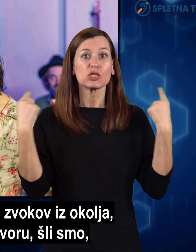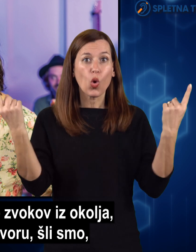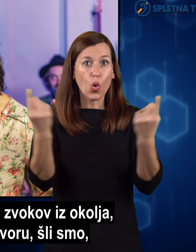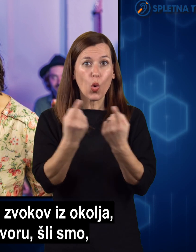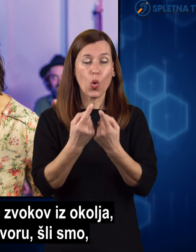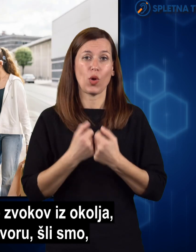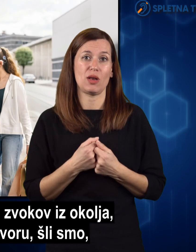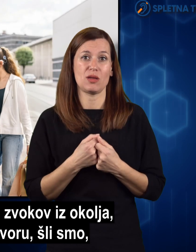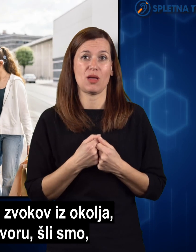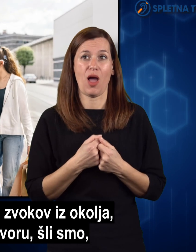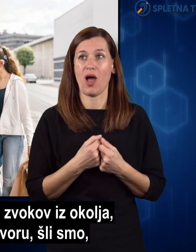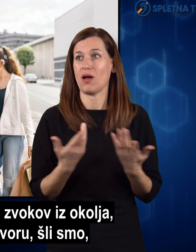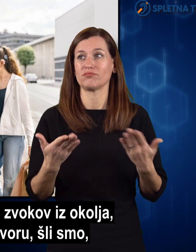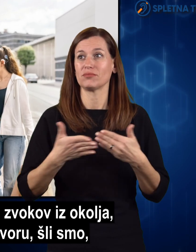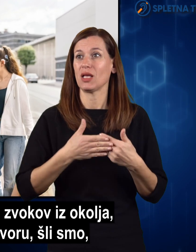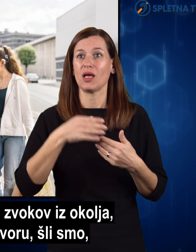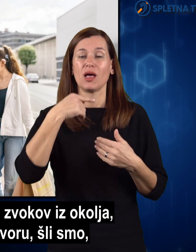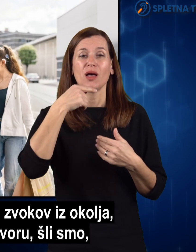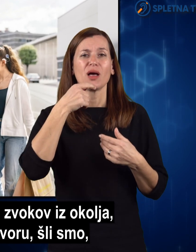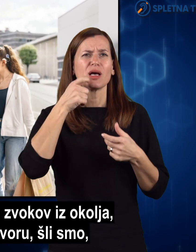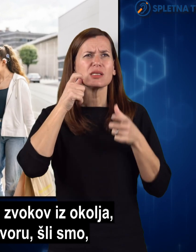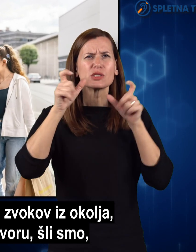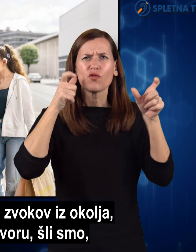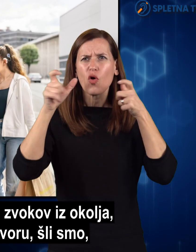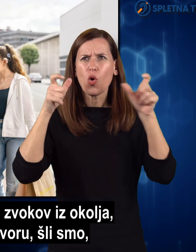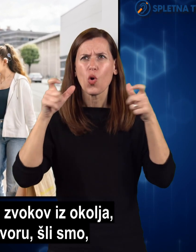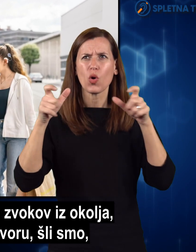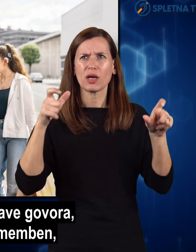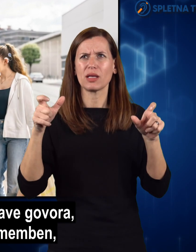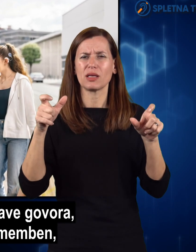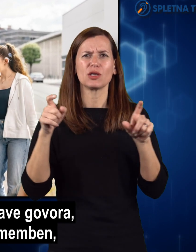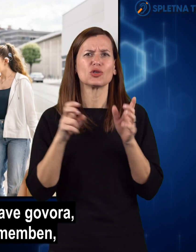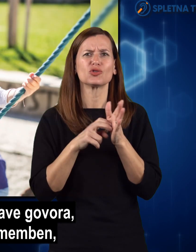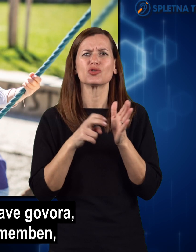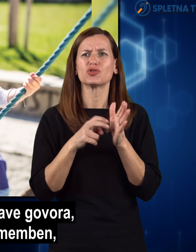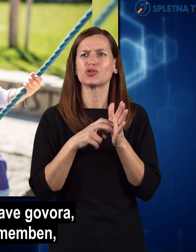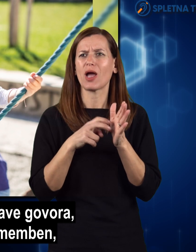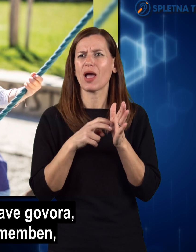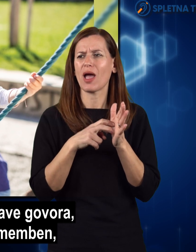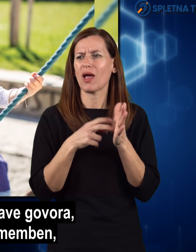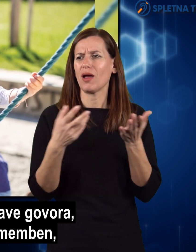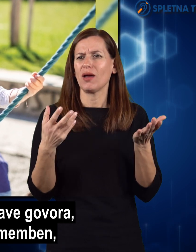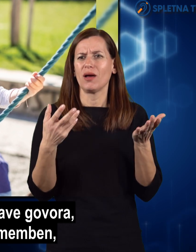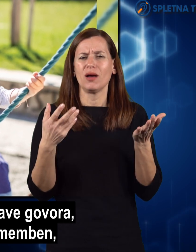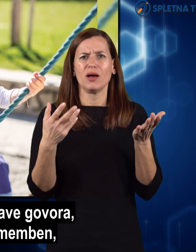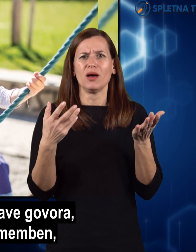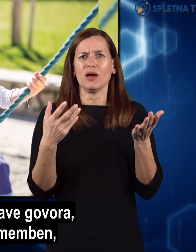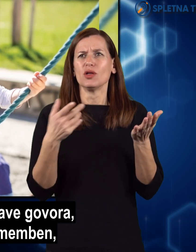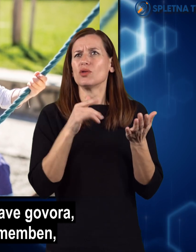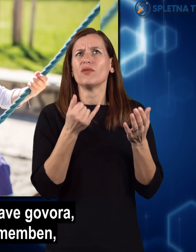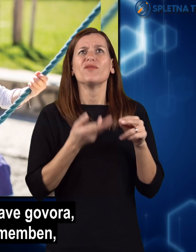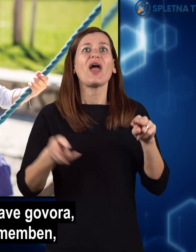of environmental sounds? It's speech and noise. We've gone, I don't know how to say,